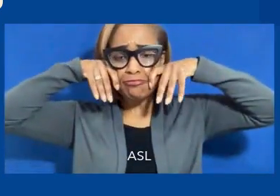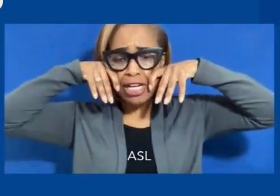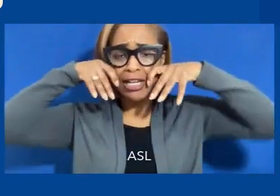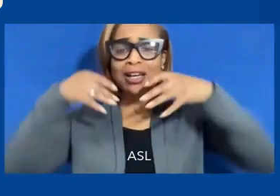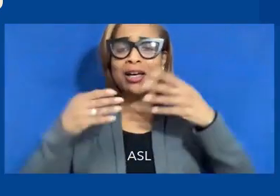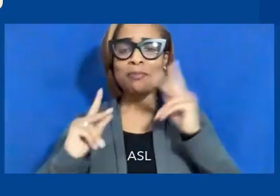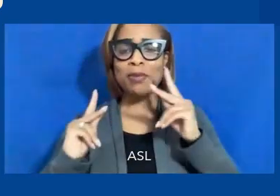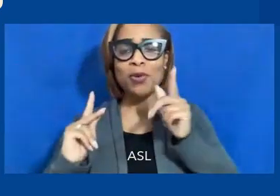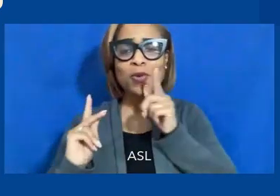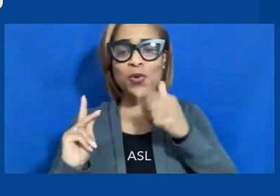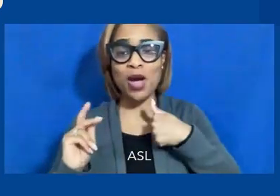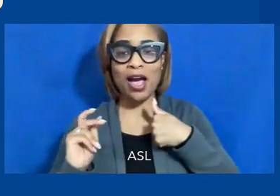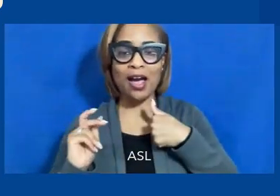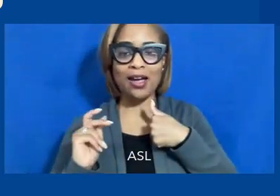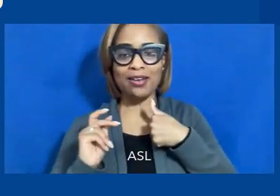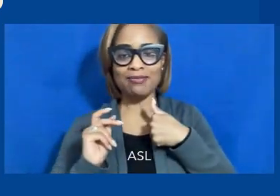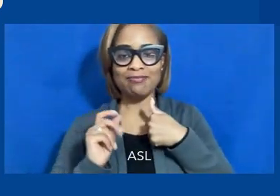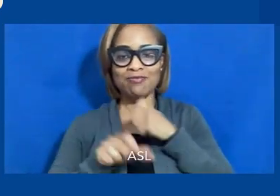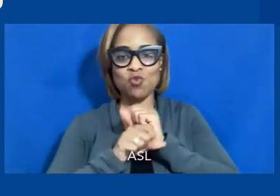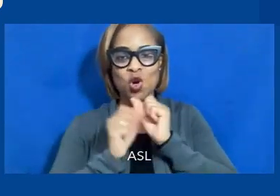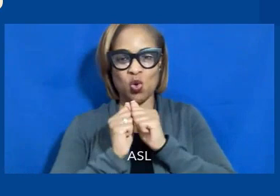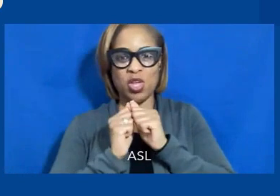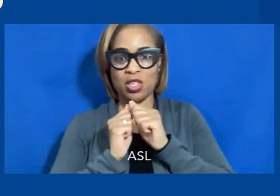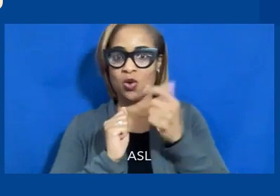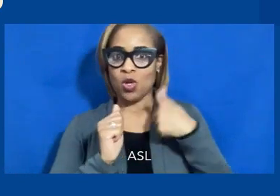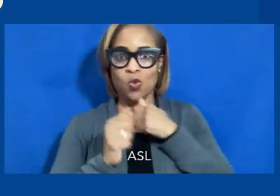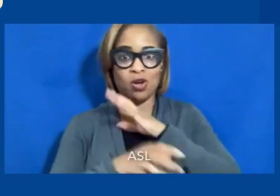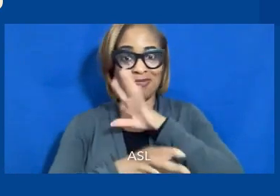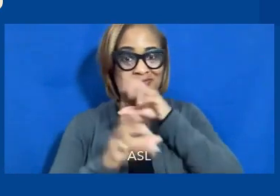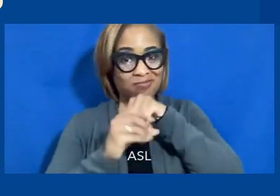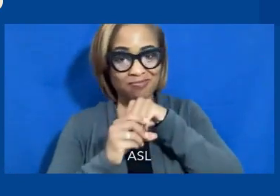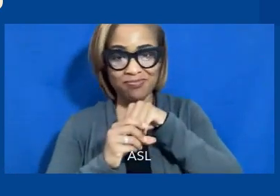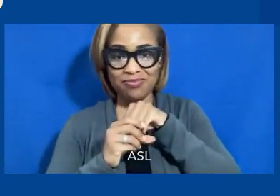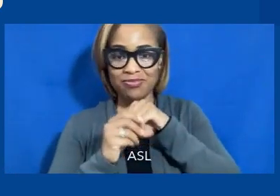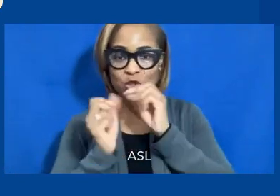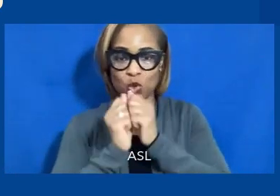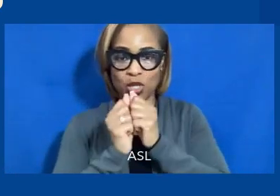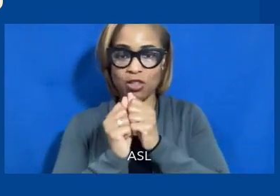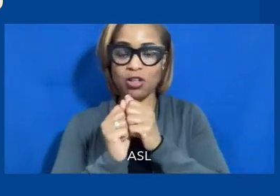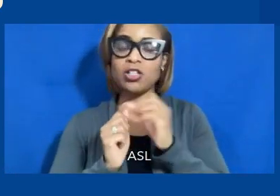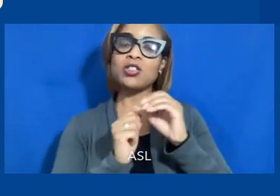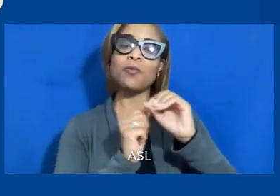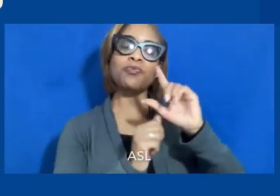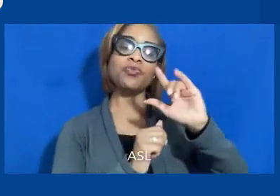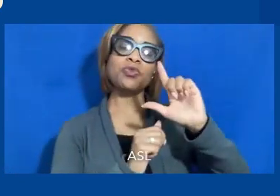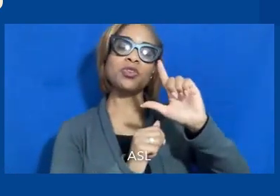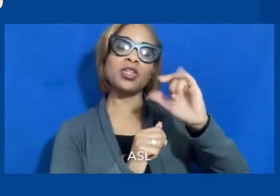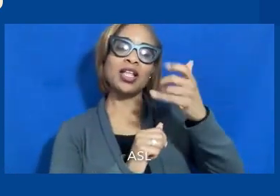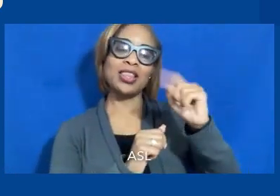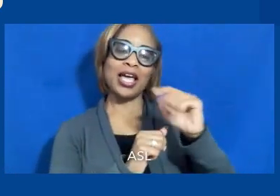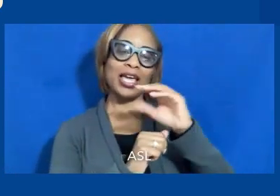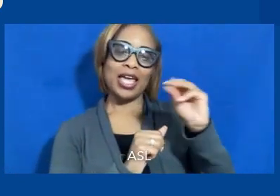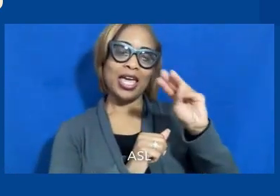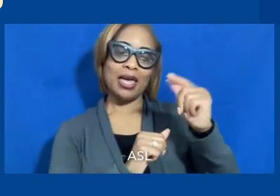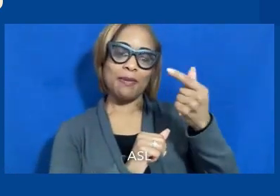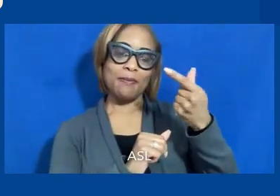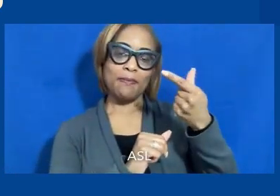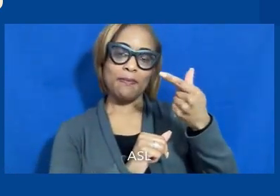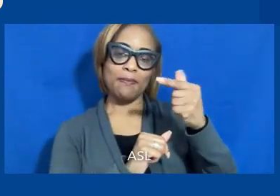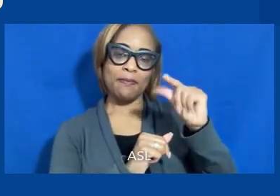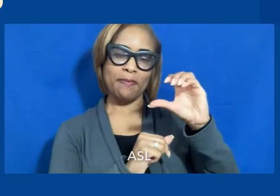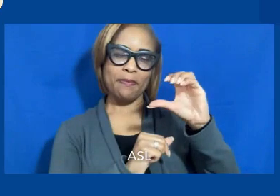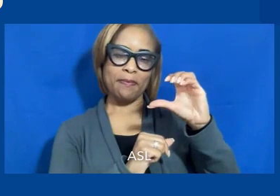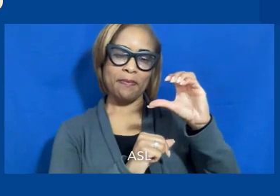with then. We were in it in a major way together. So Light and Magic is a Disney Plus movie about the history